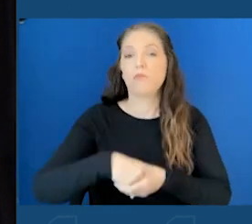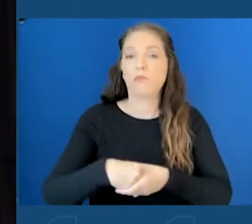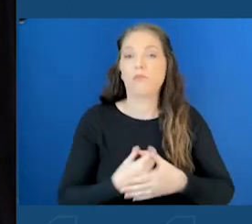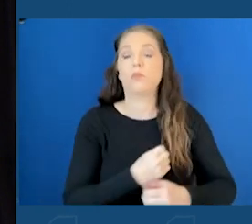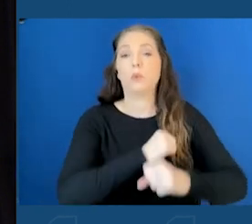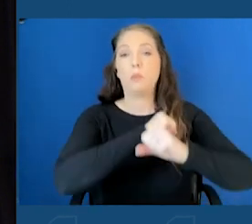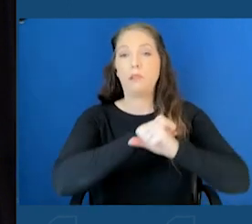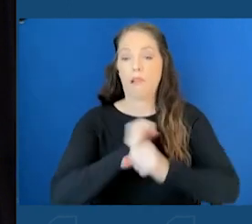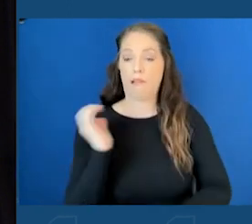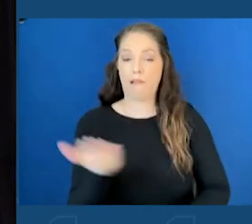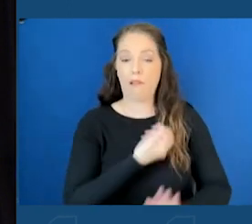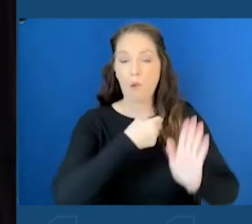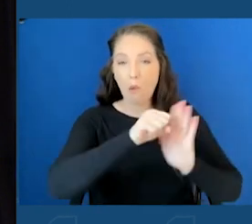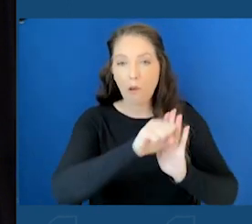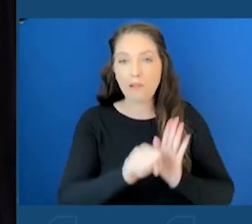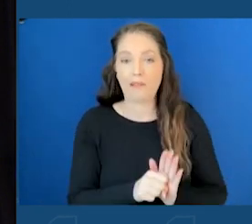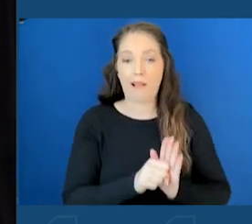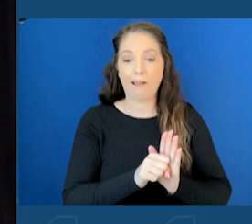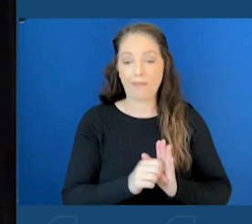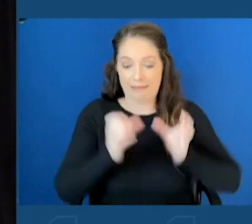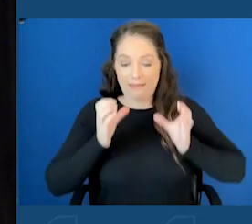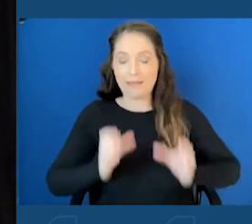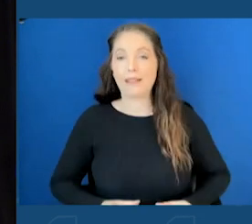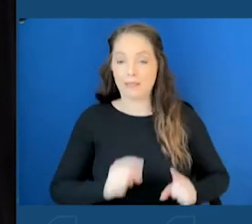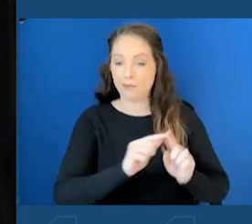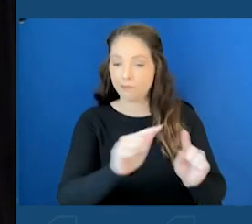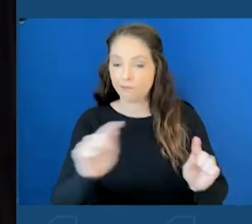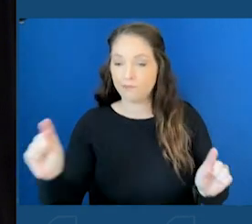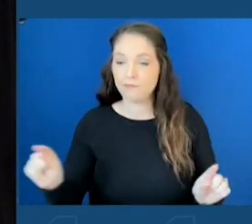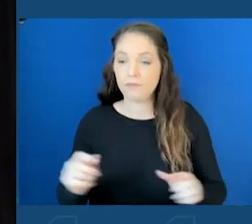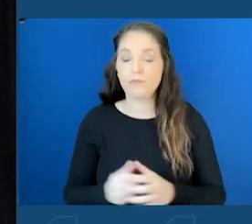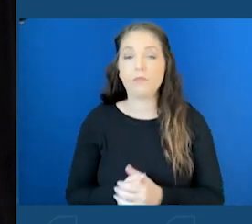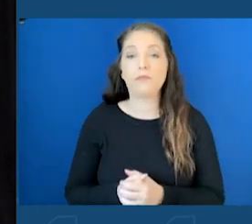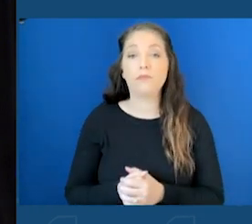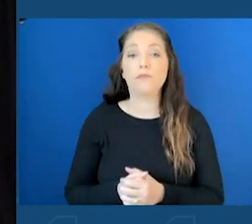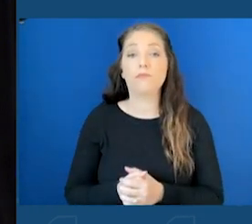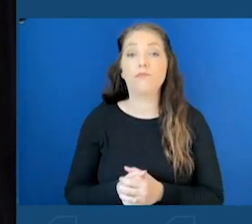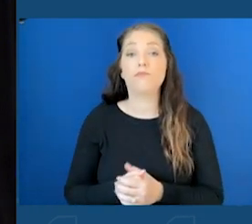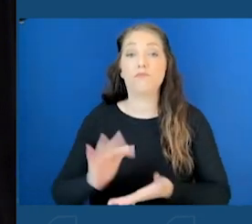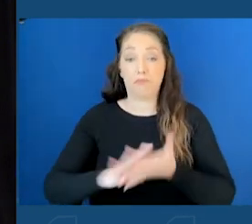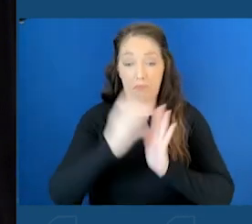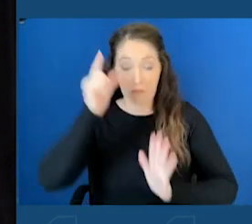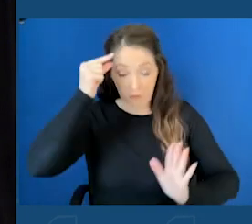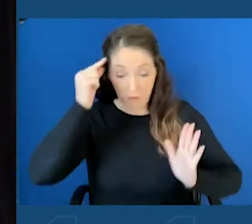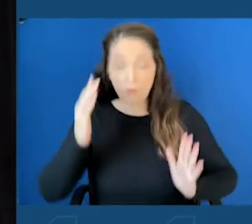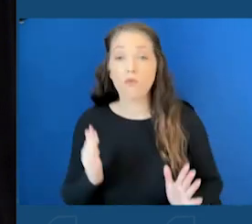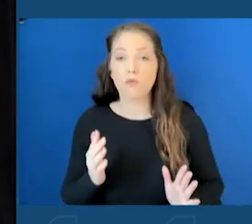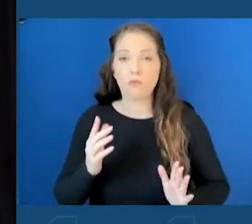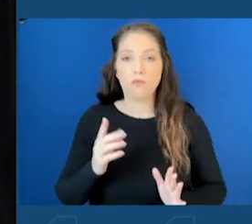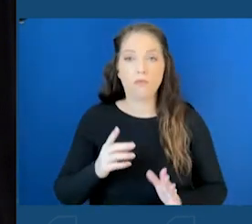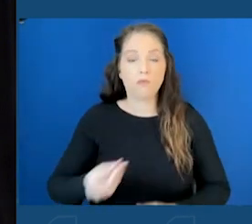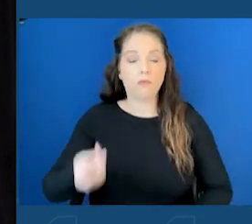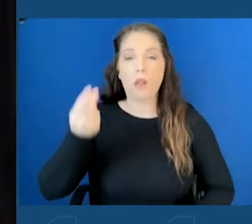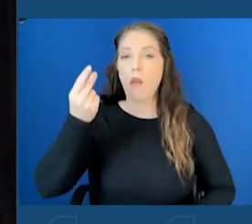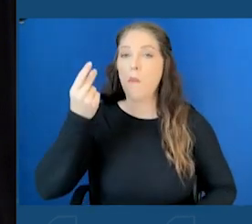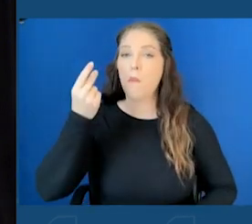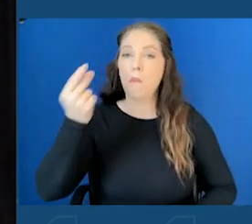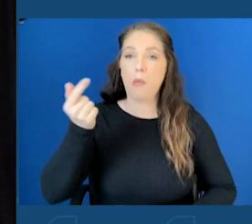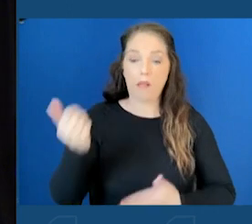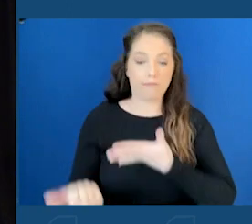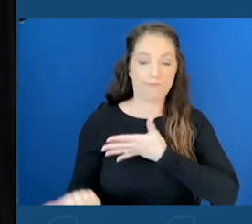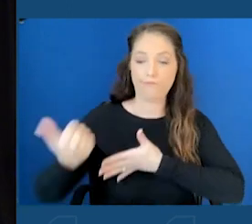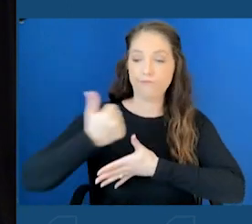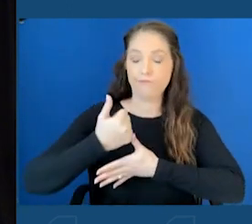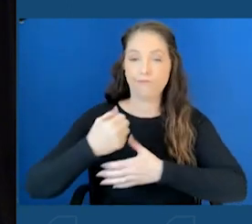our state and our citizens. After taking office, she immediately prioritized fighting crime